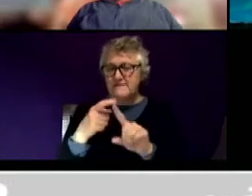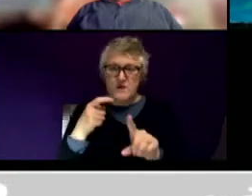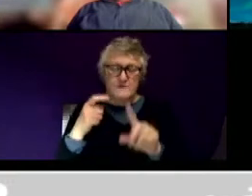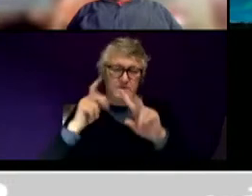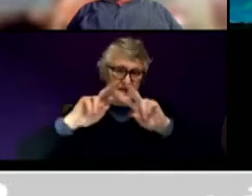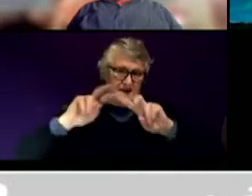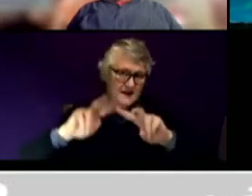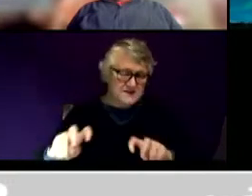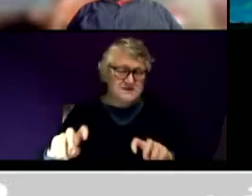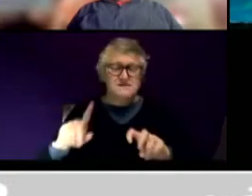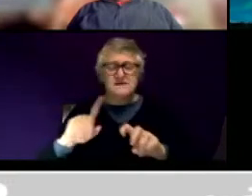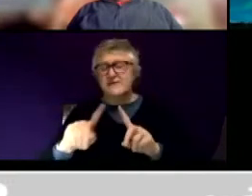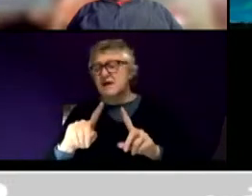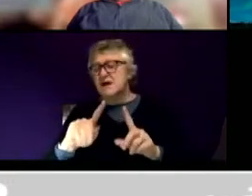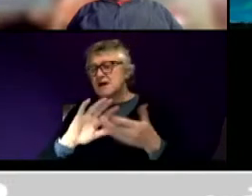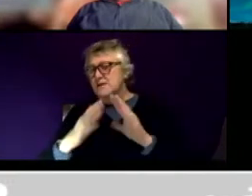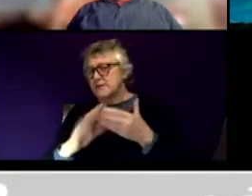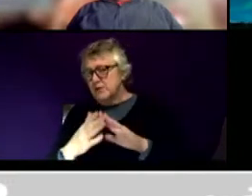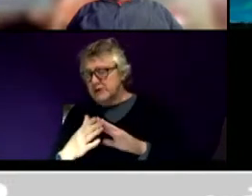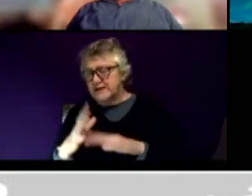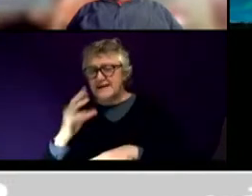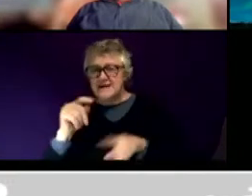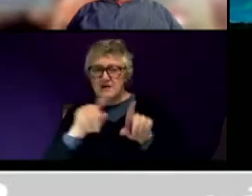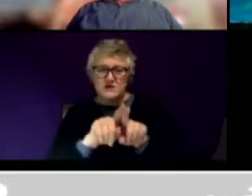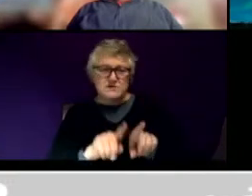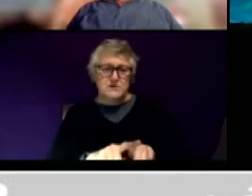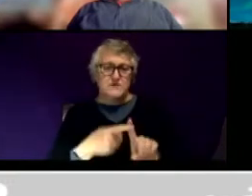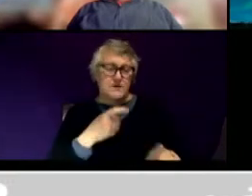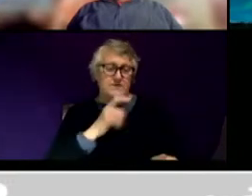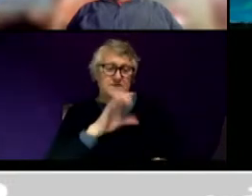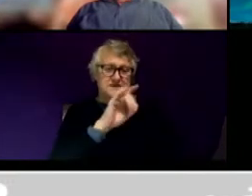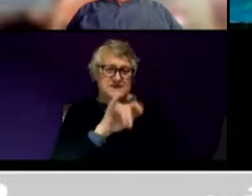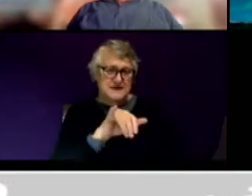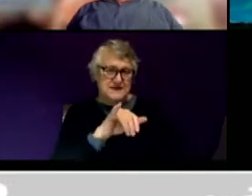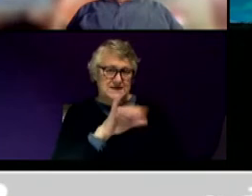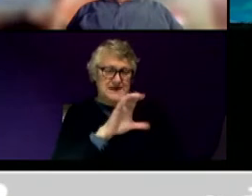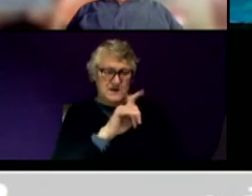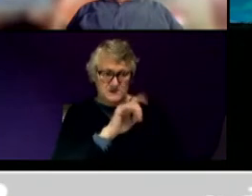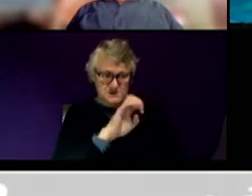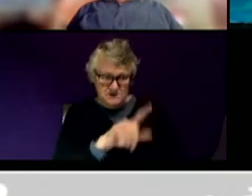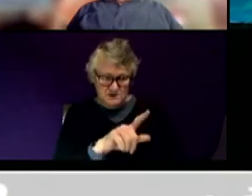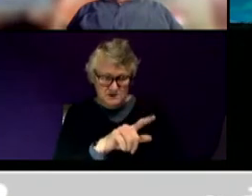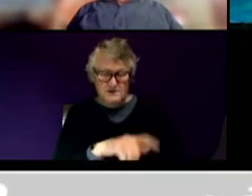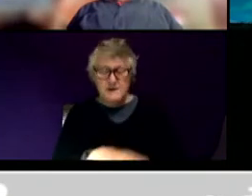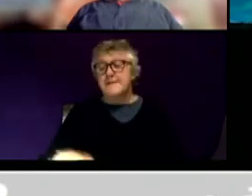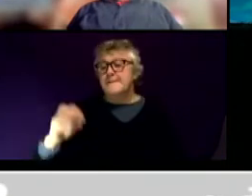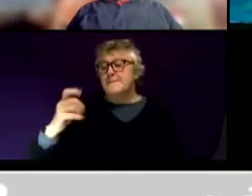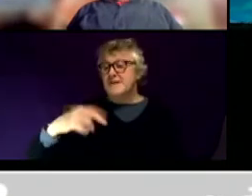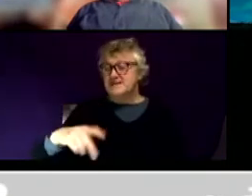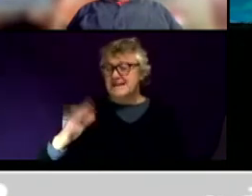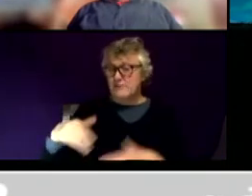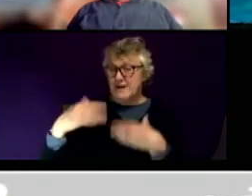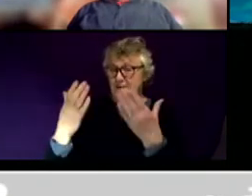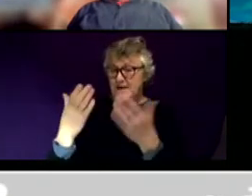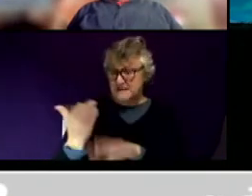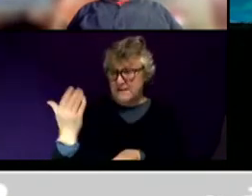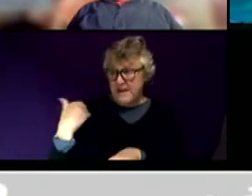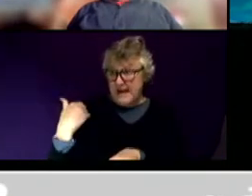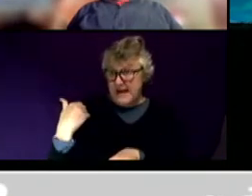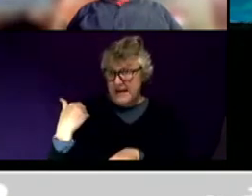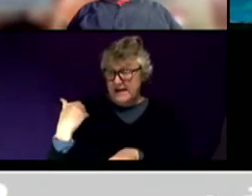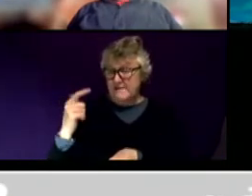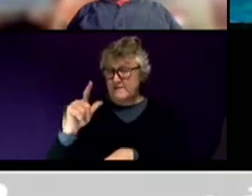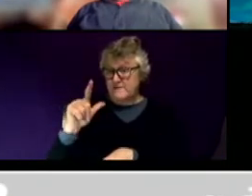a presentation to community, as well as a presentation to City Council. The PCCEP additionally passed recommendations in the calendar year of 2021